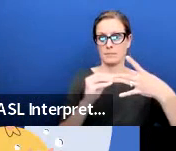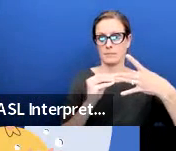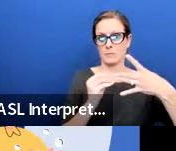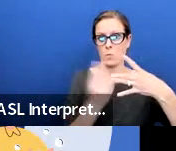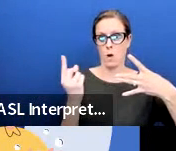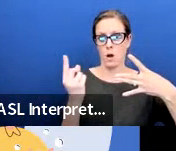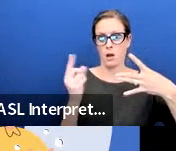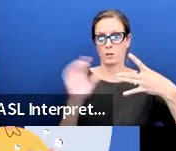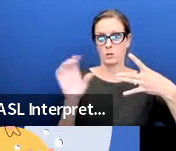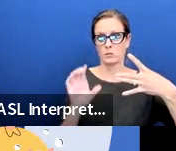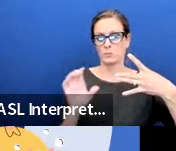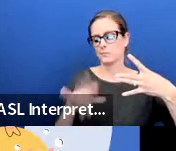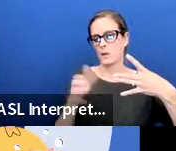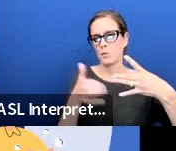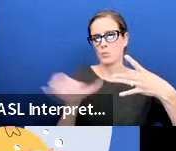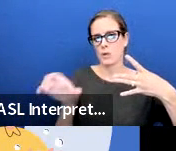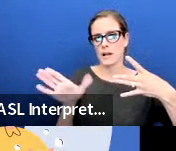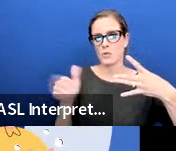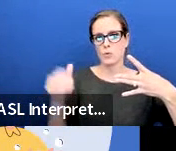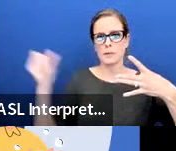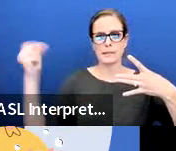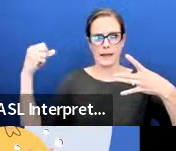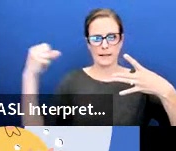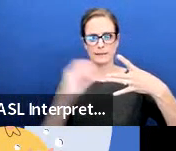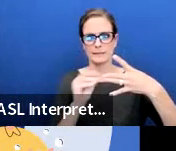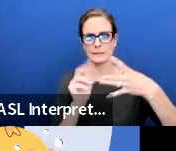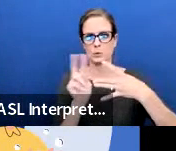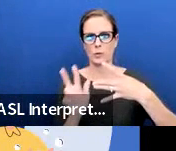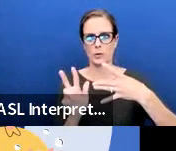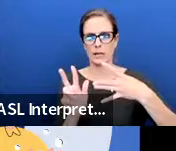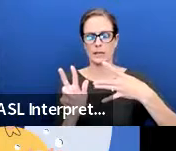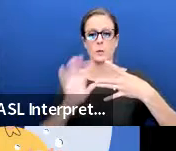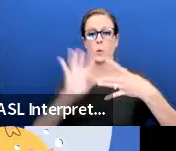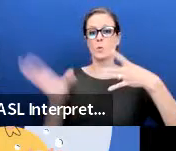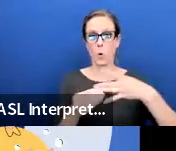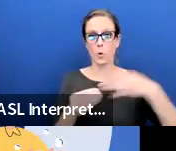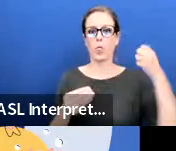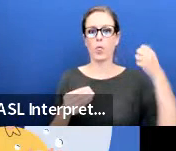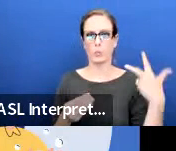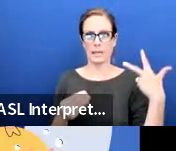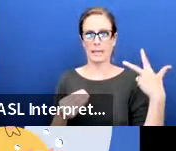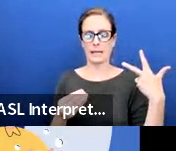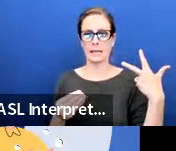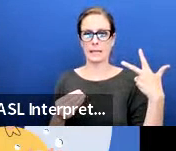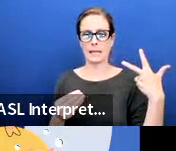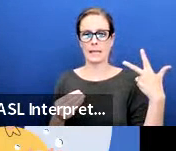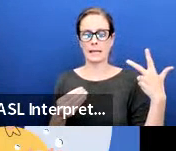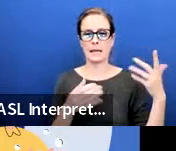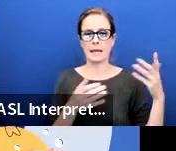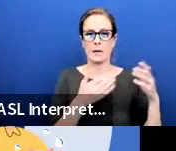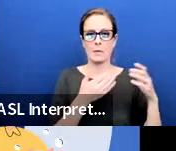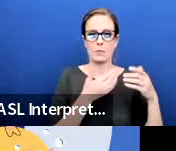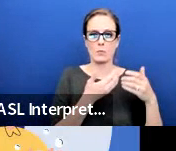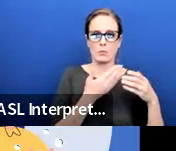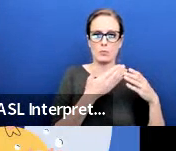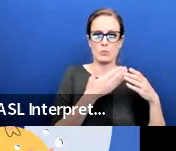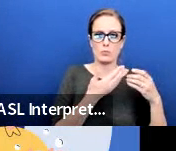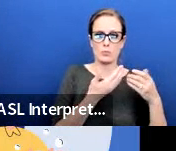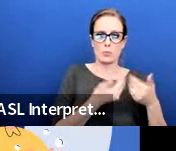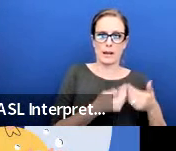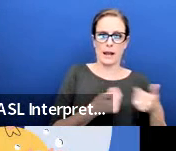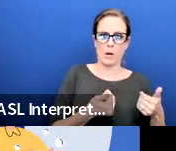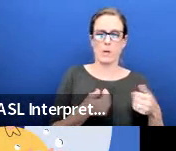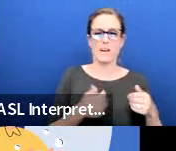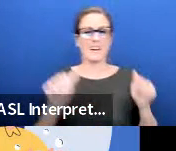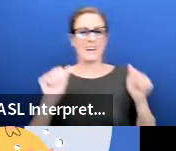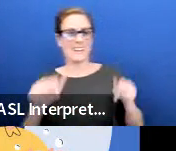combine those. So there'll just be 3 breakouts. Is it possible to share this slide with the